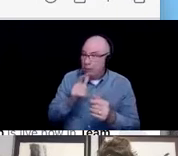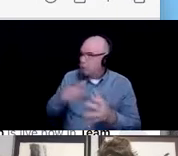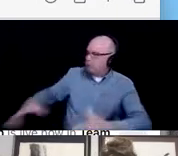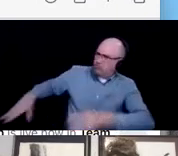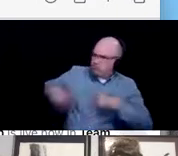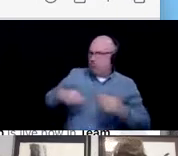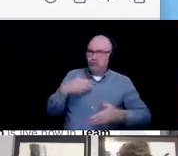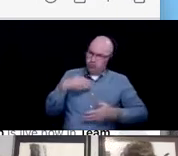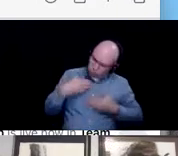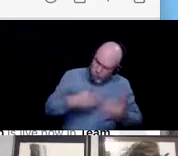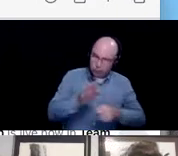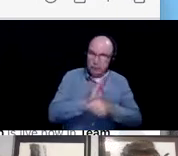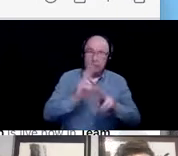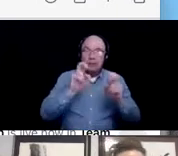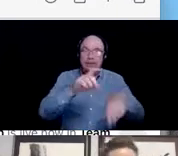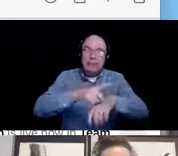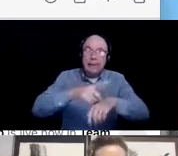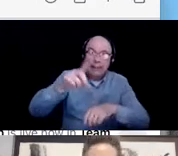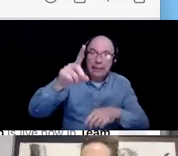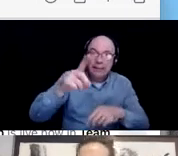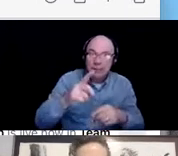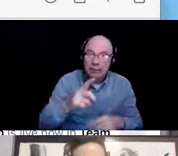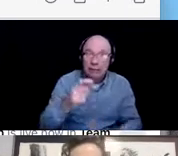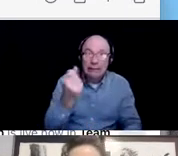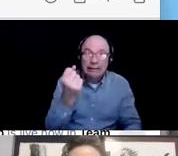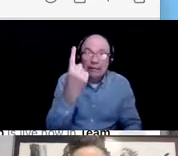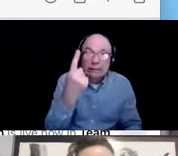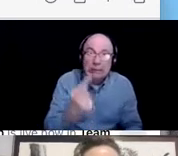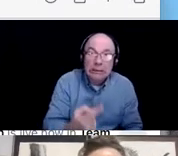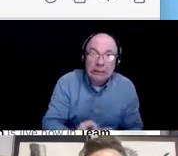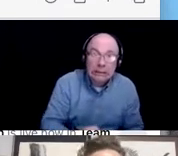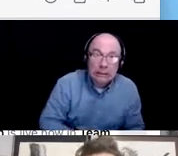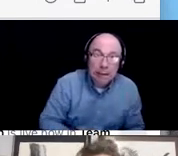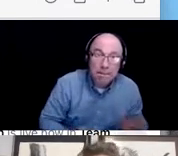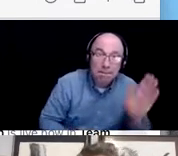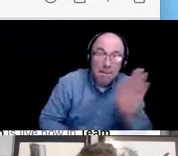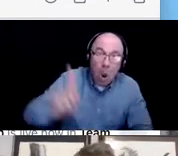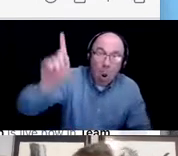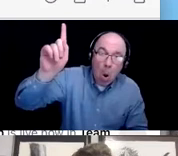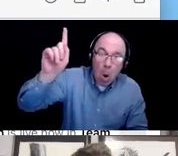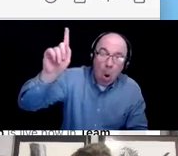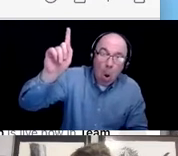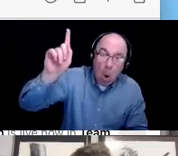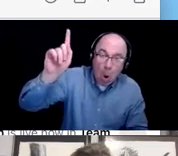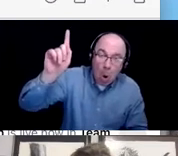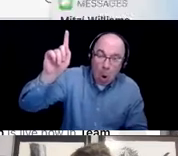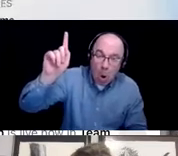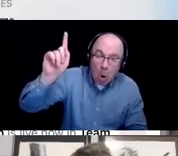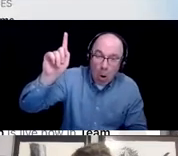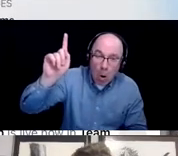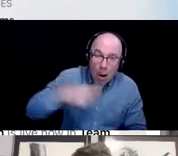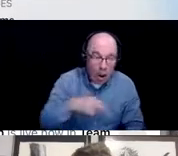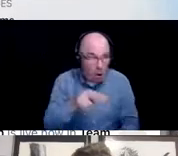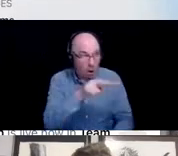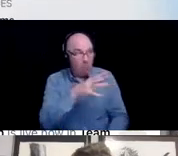and she went diamond in 11 months. She soared so fast, and I got to watch